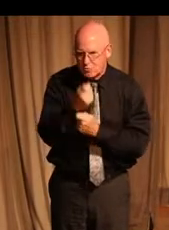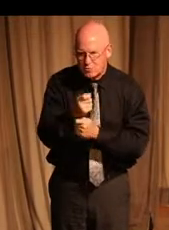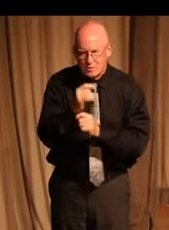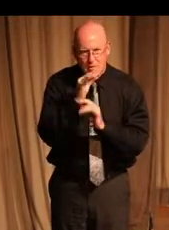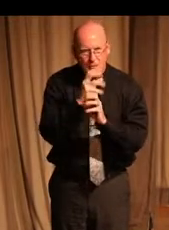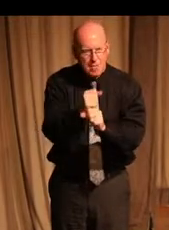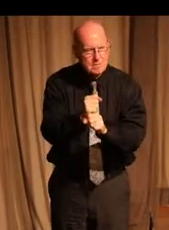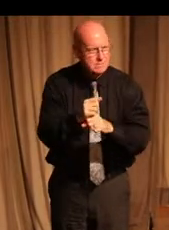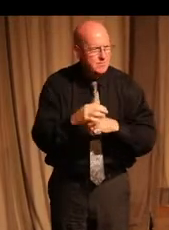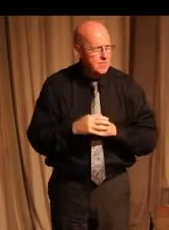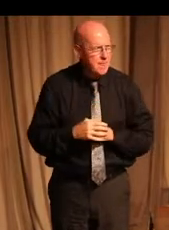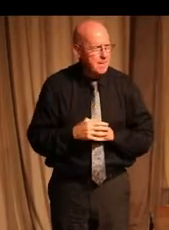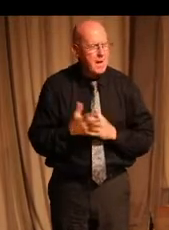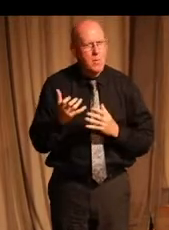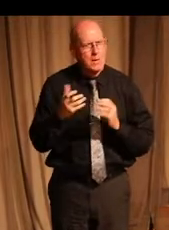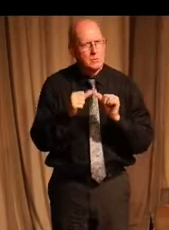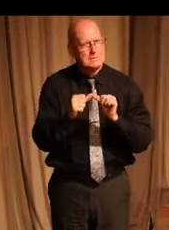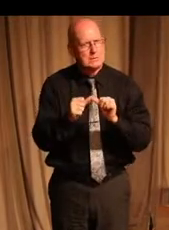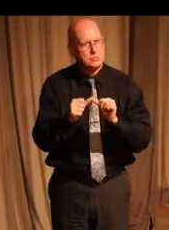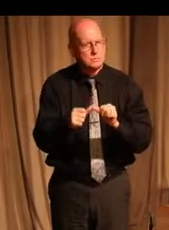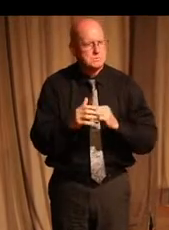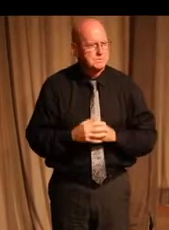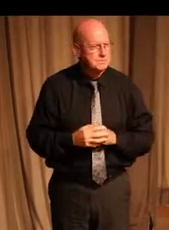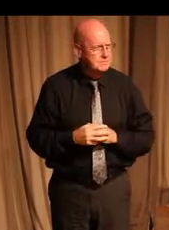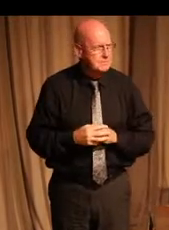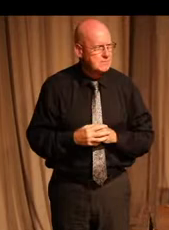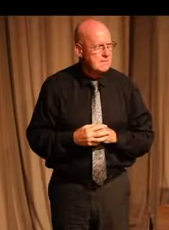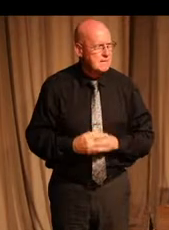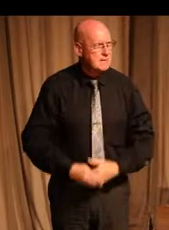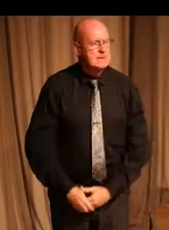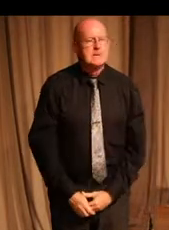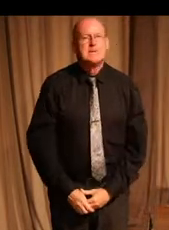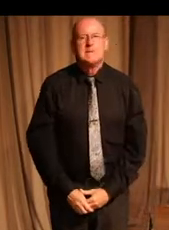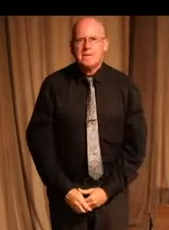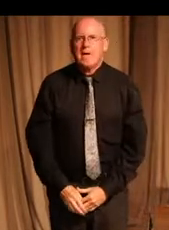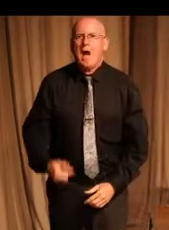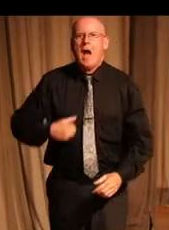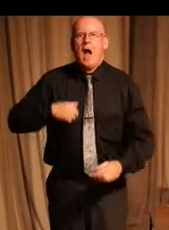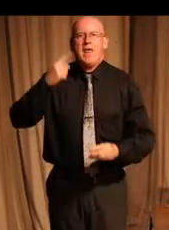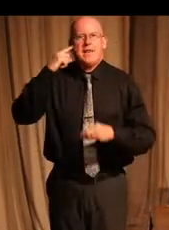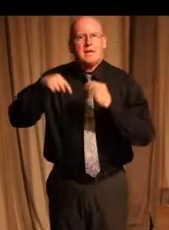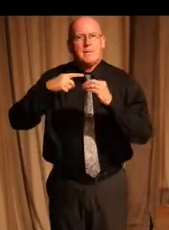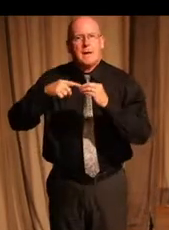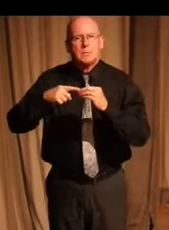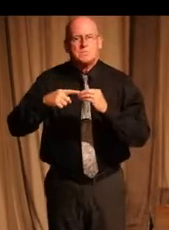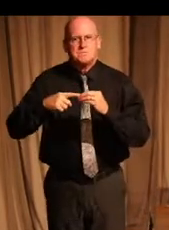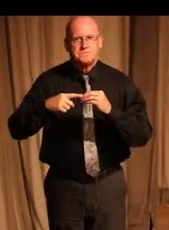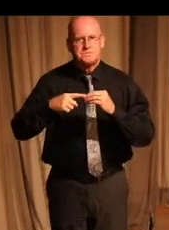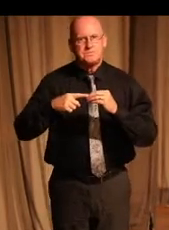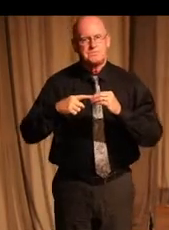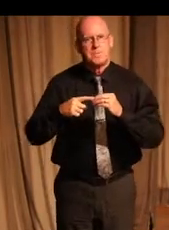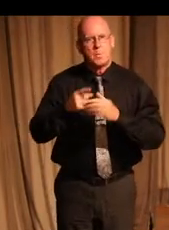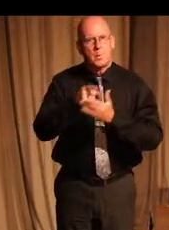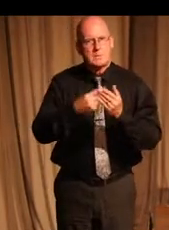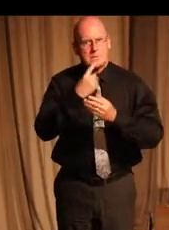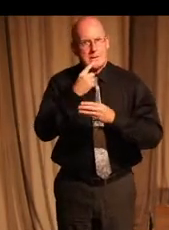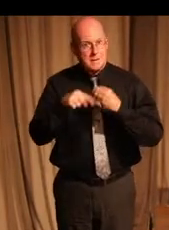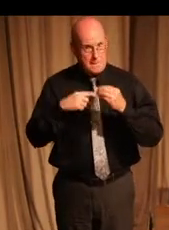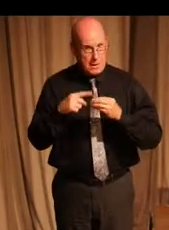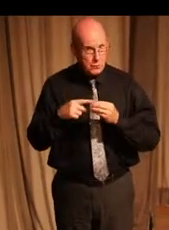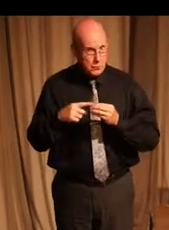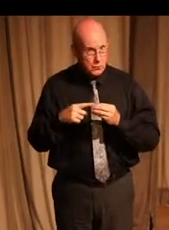was like, we need to keep talking about this. But I was really thinking about what you just mentioned